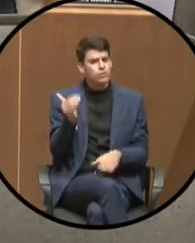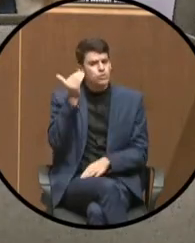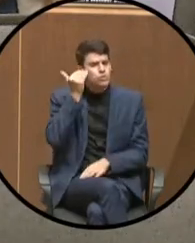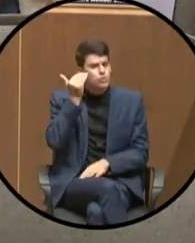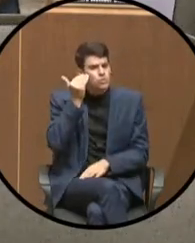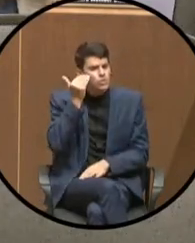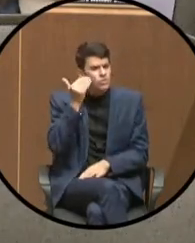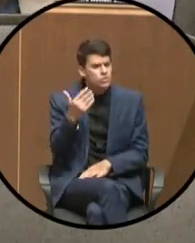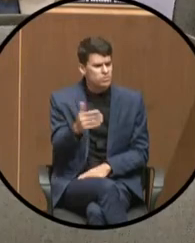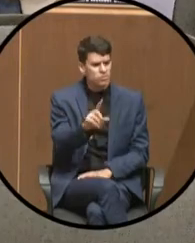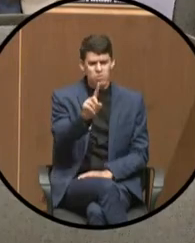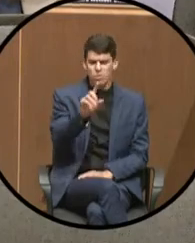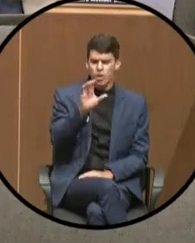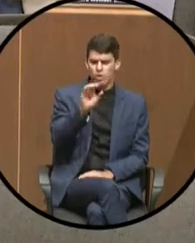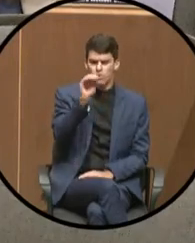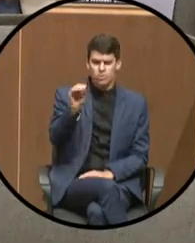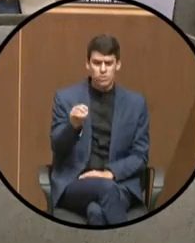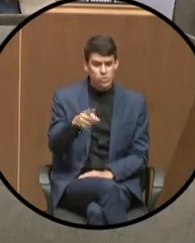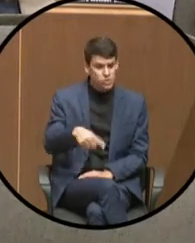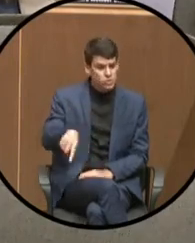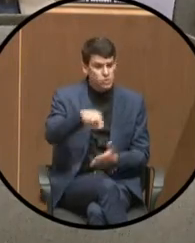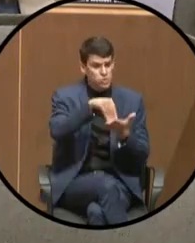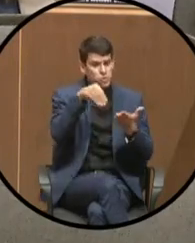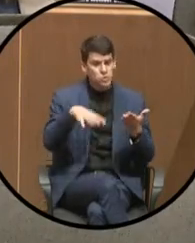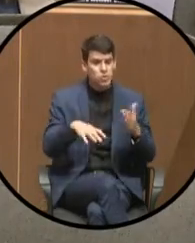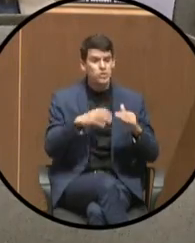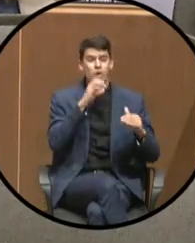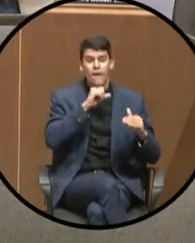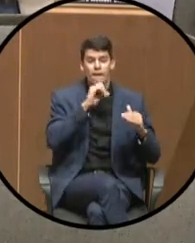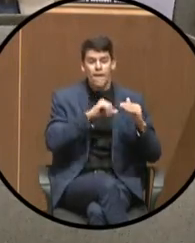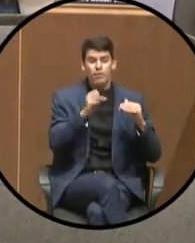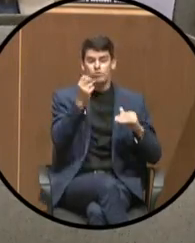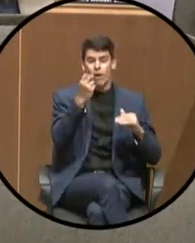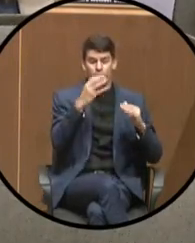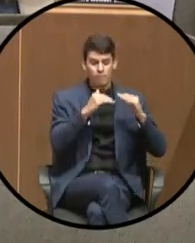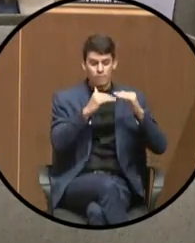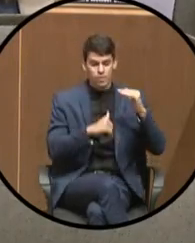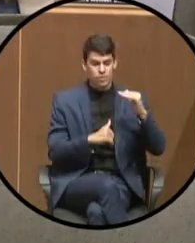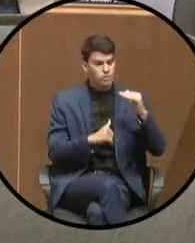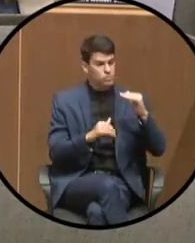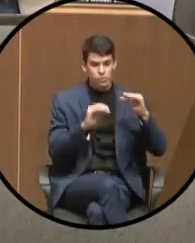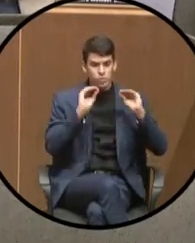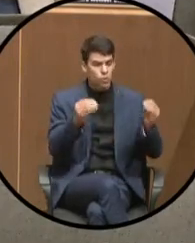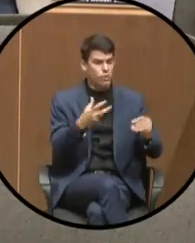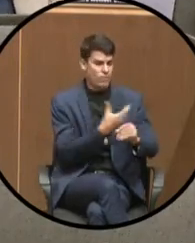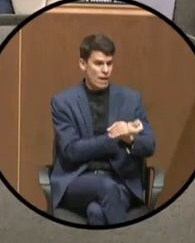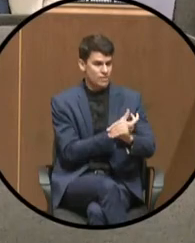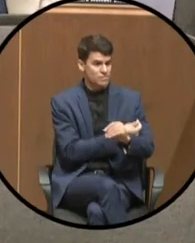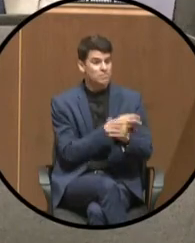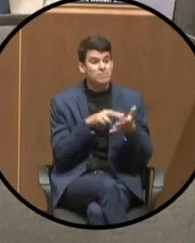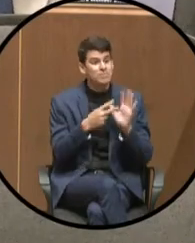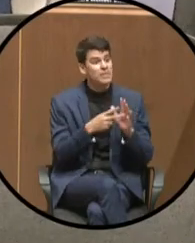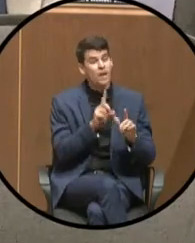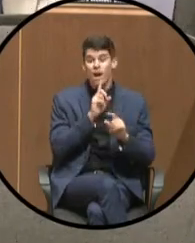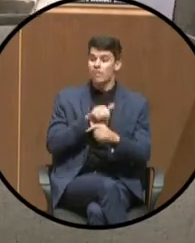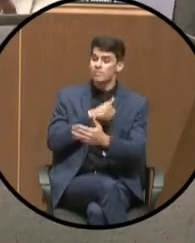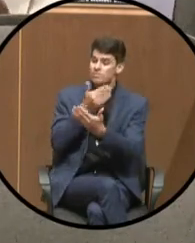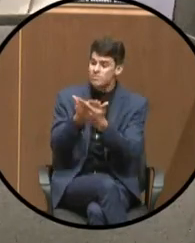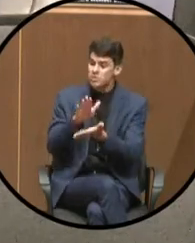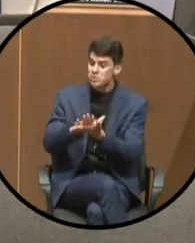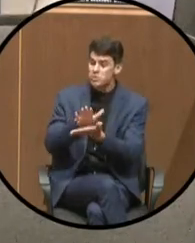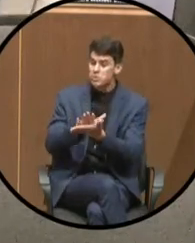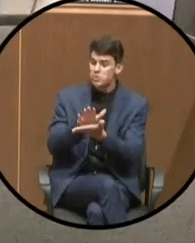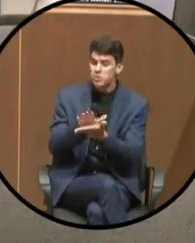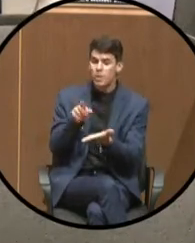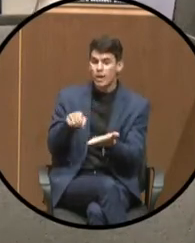that 100% of students under the age of 12 are unvaccinated, and they're going to come to school, and some of them are